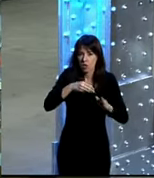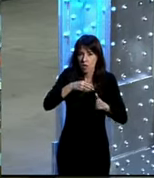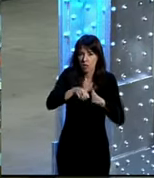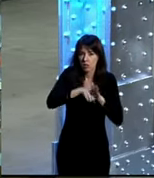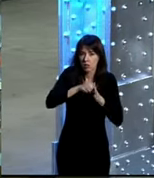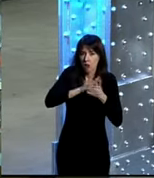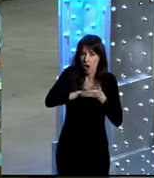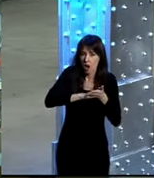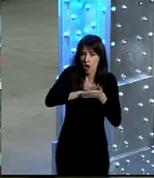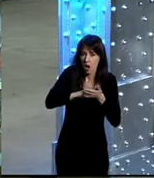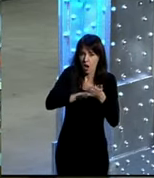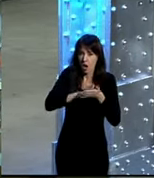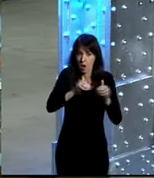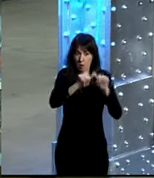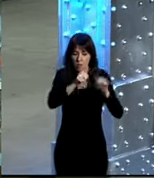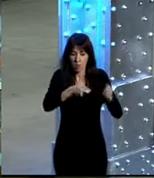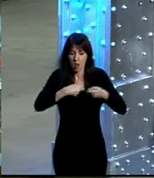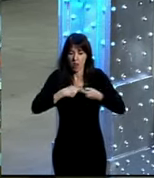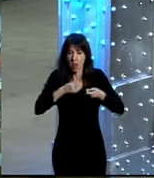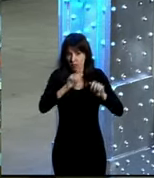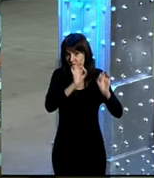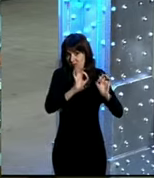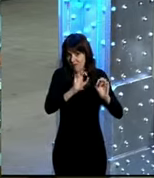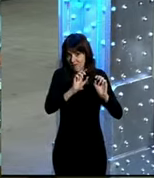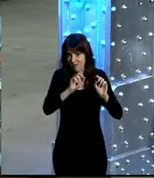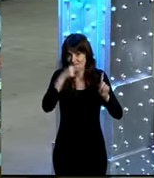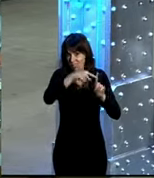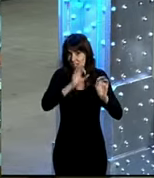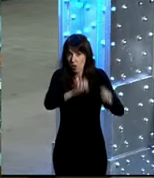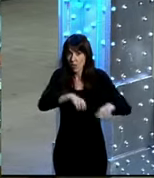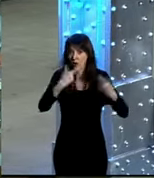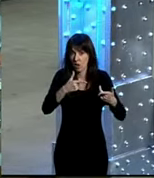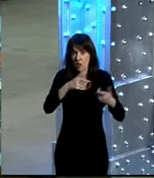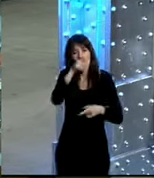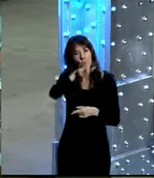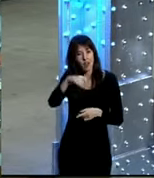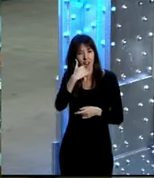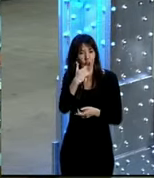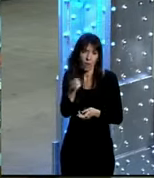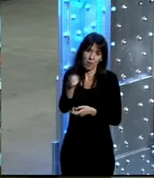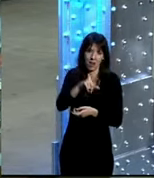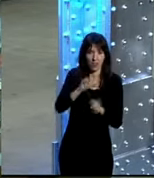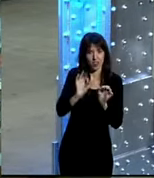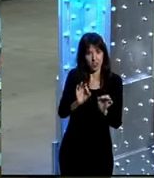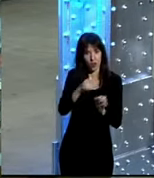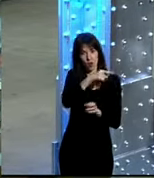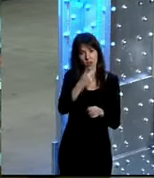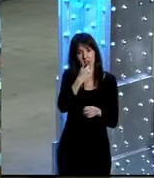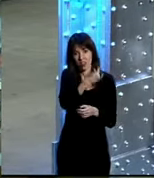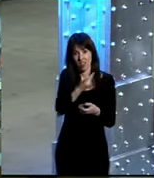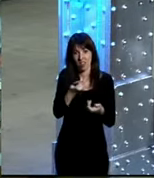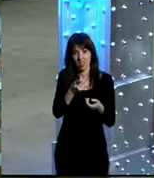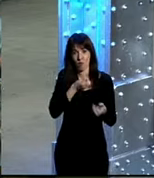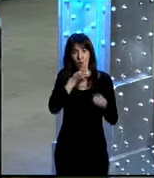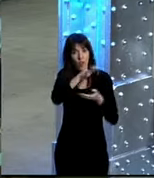they start telling stories, and they start using those media that are present in nature. And well, humanity is about